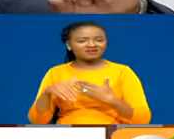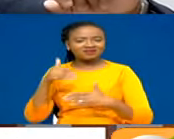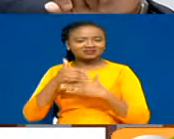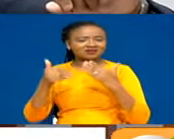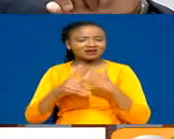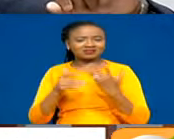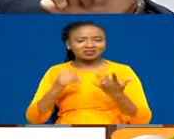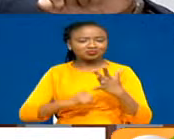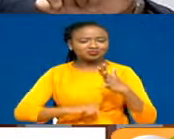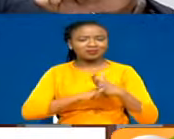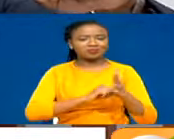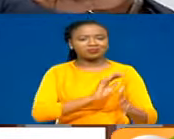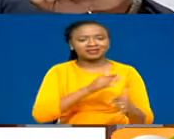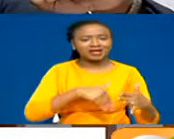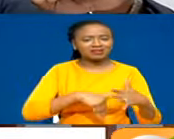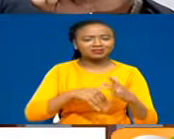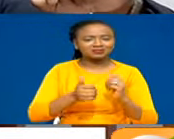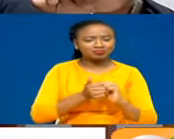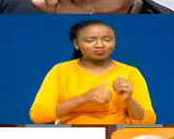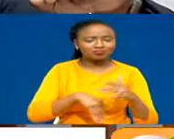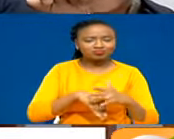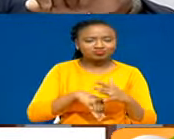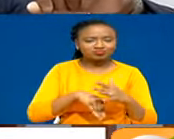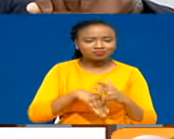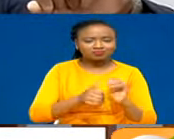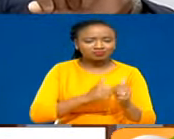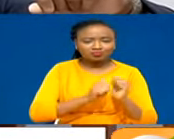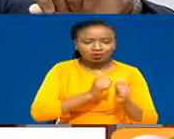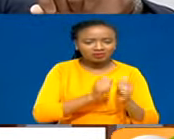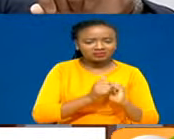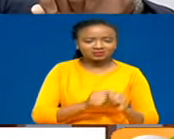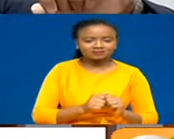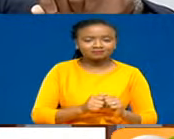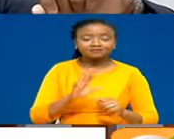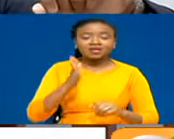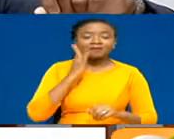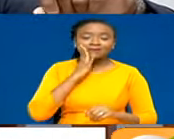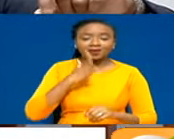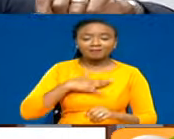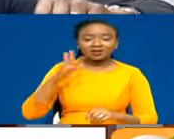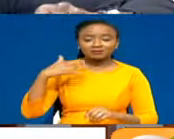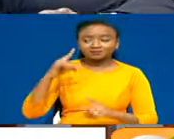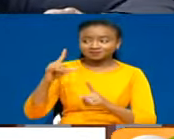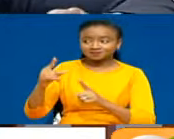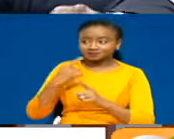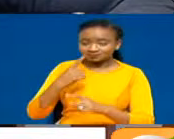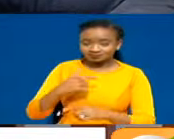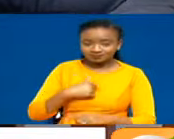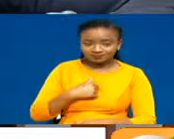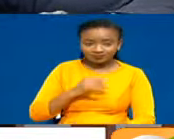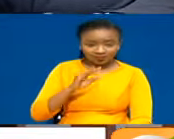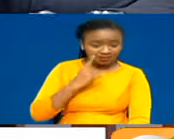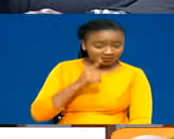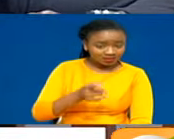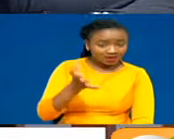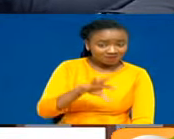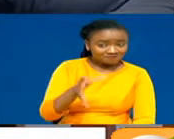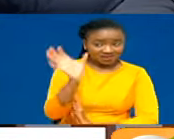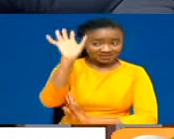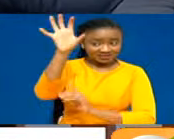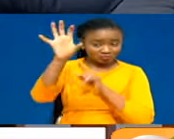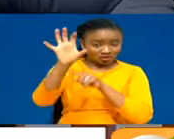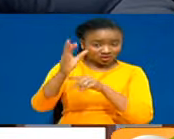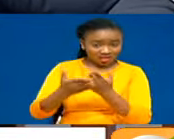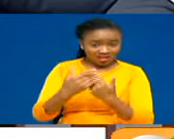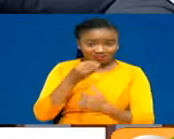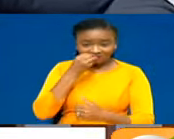sports. I tell this story all the time. My mom always used to say to me, you know, like, hey, is this basketball going to feed you? Mm-hmm.